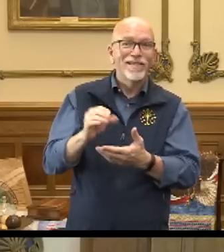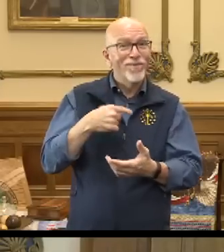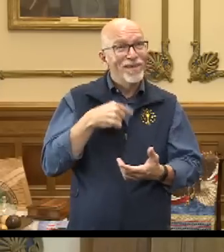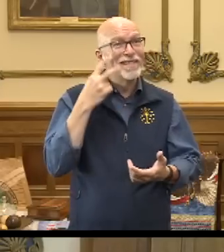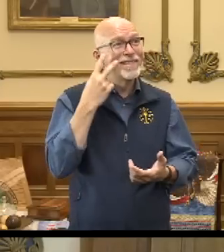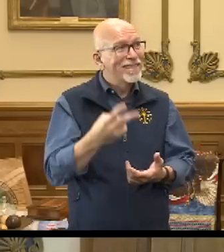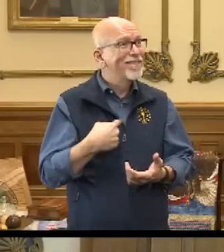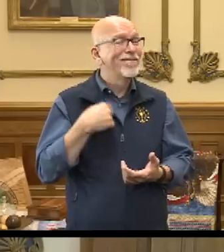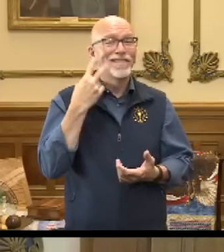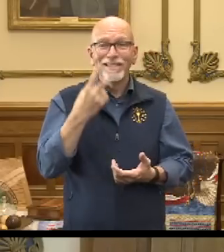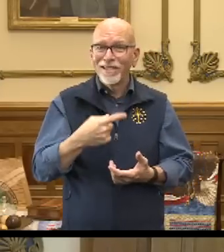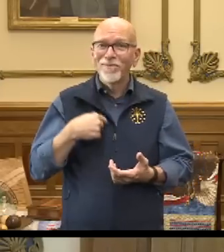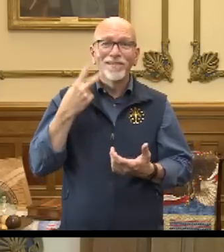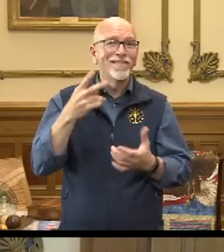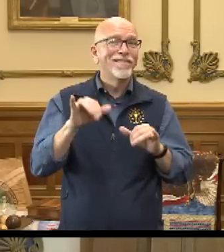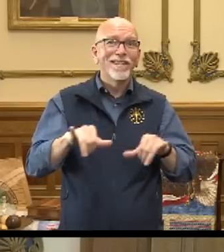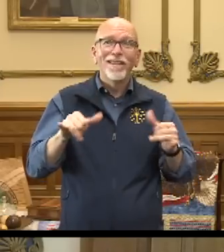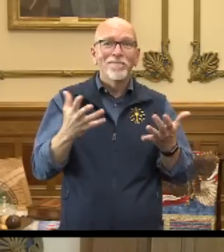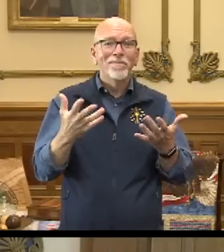that, in